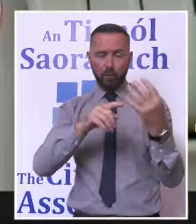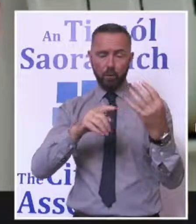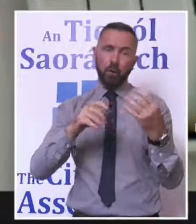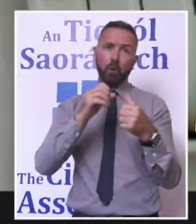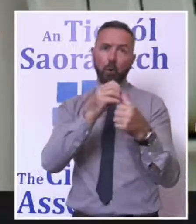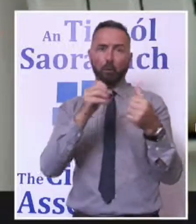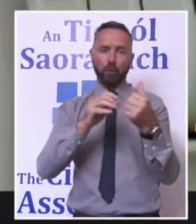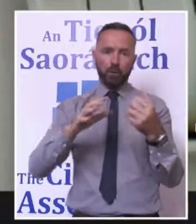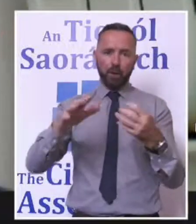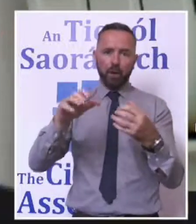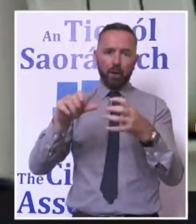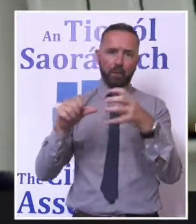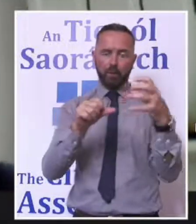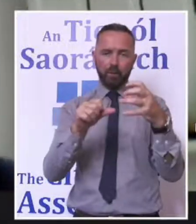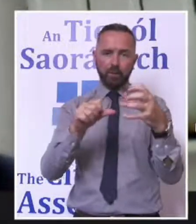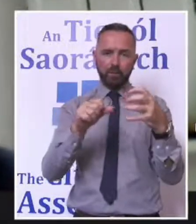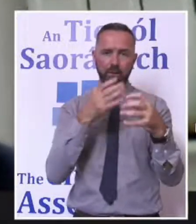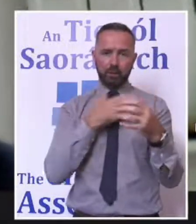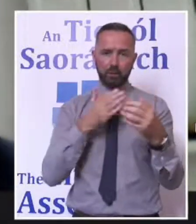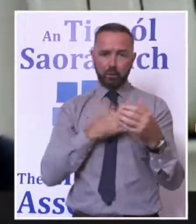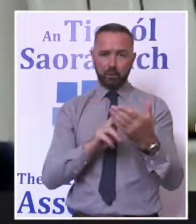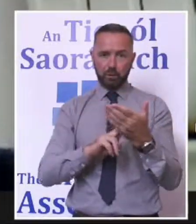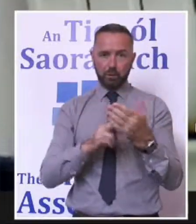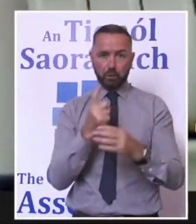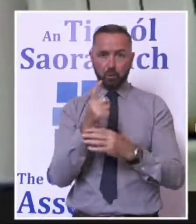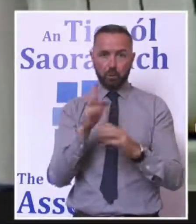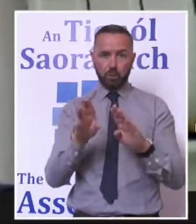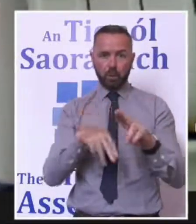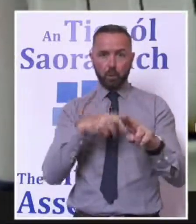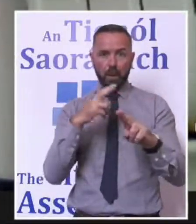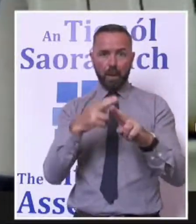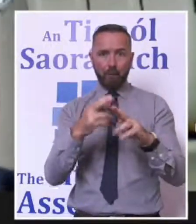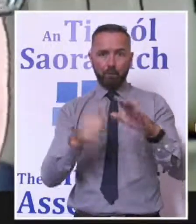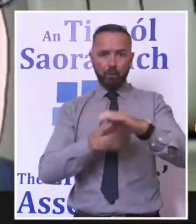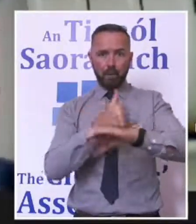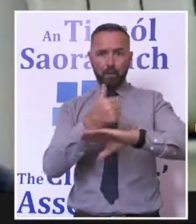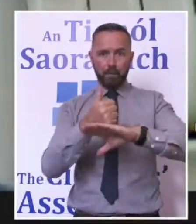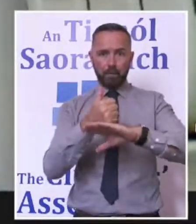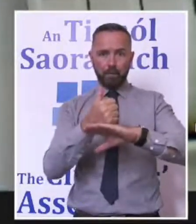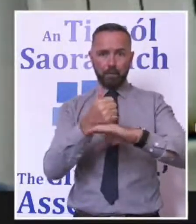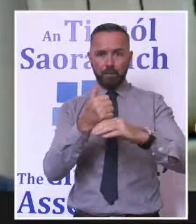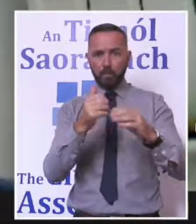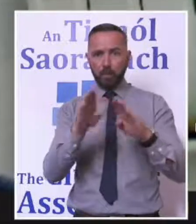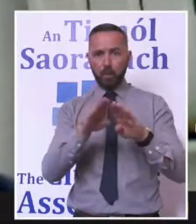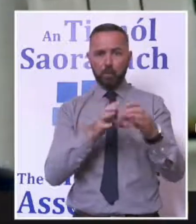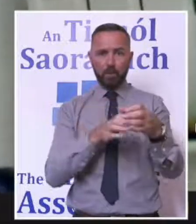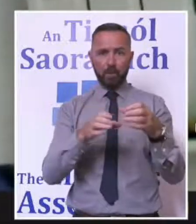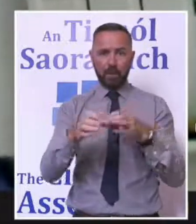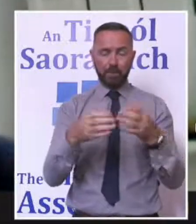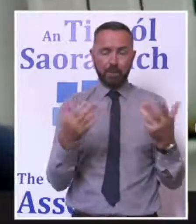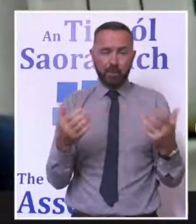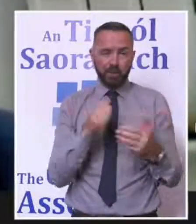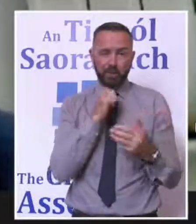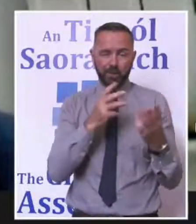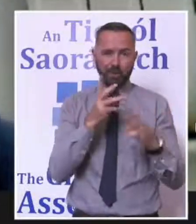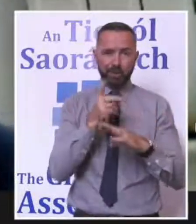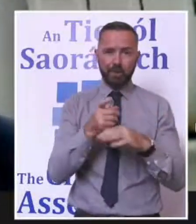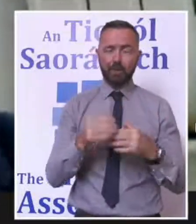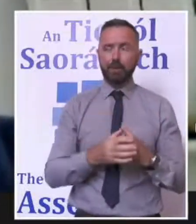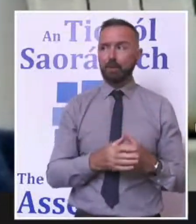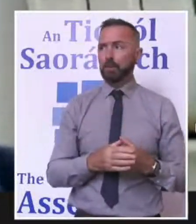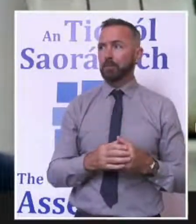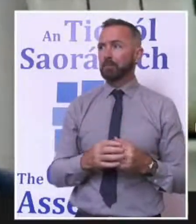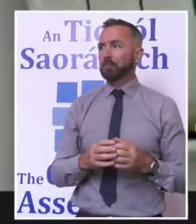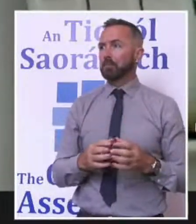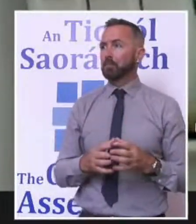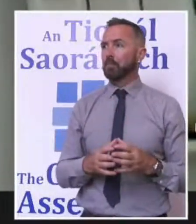withdrew from it when they saw the impact that it was having initially on Auckland and the ineffectiveness of service delivery coming through from the